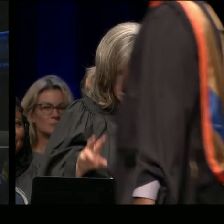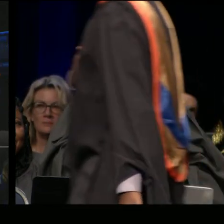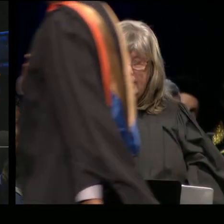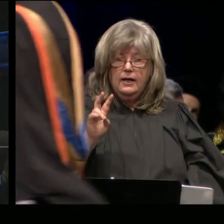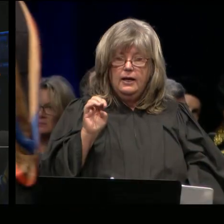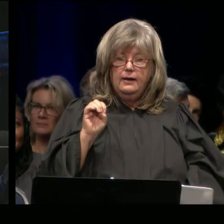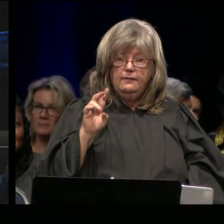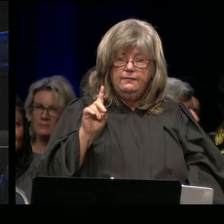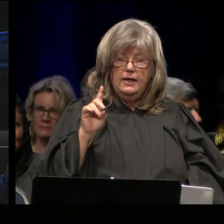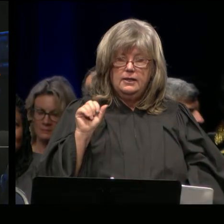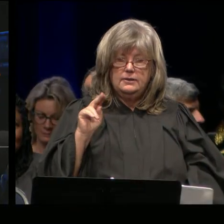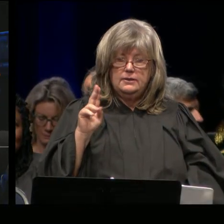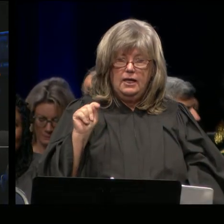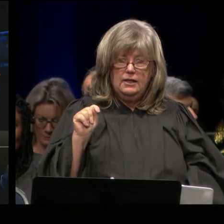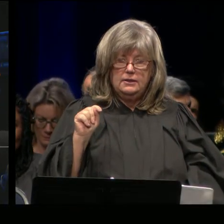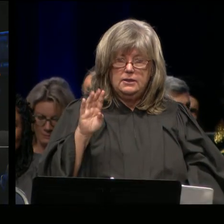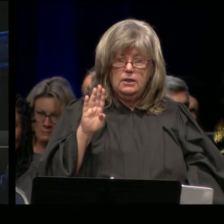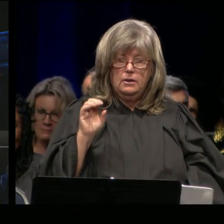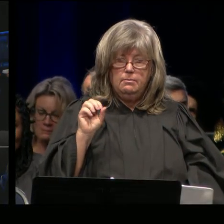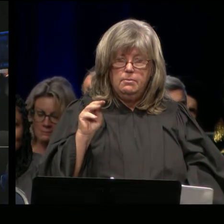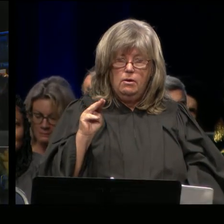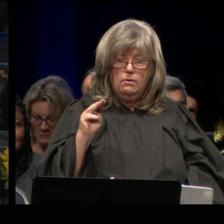Vedant Bomanahali.